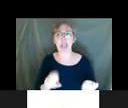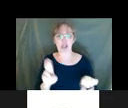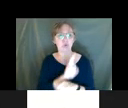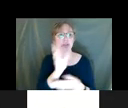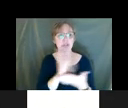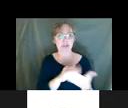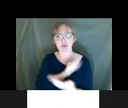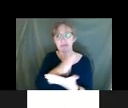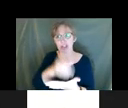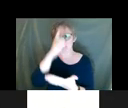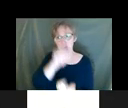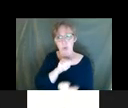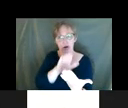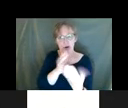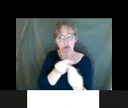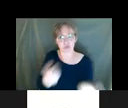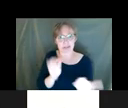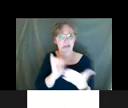address crisis.